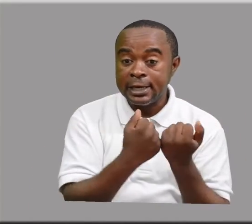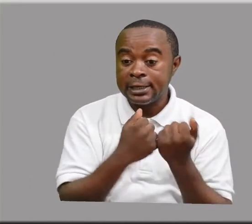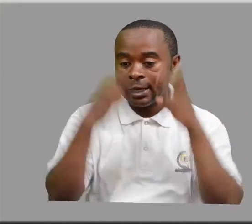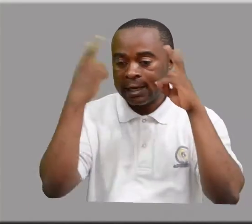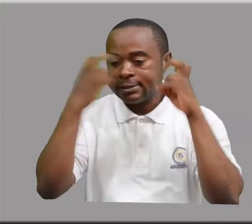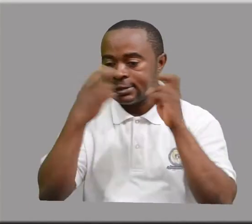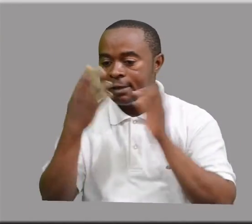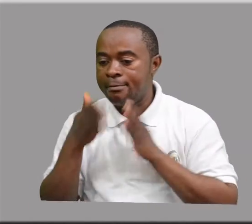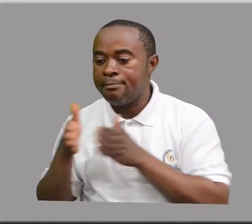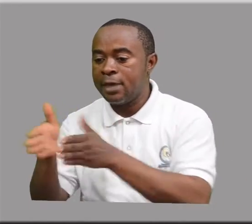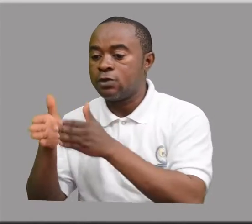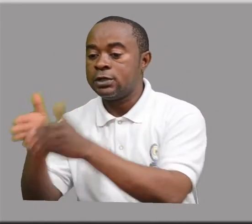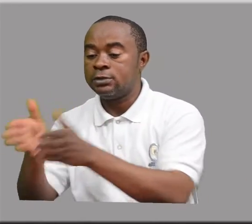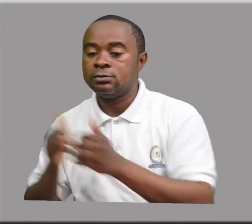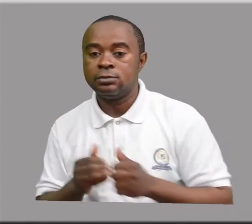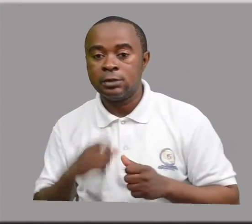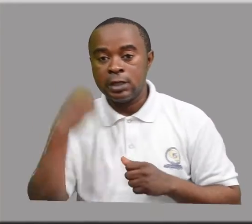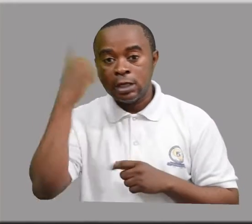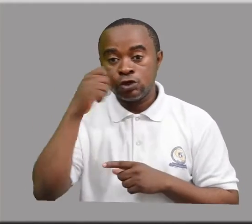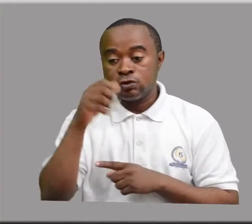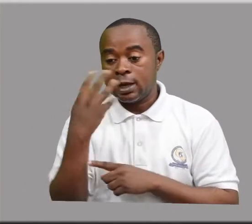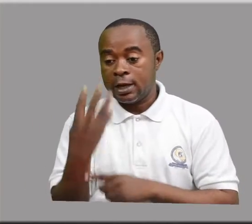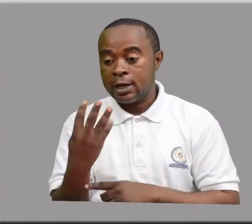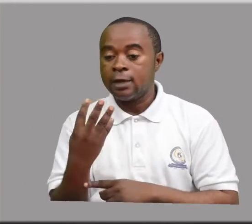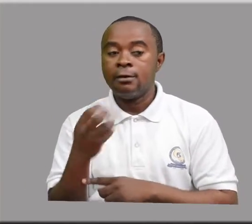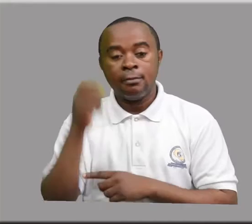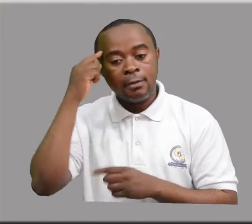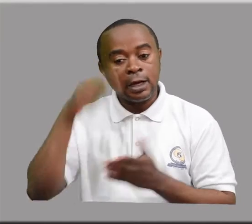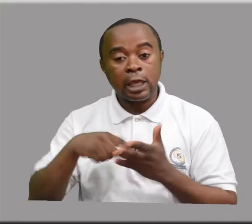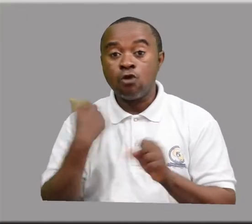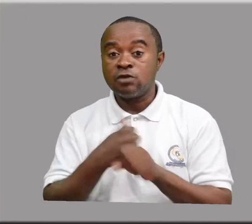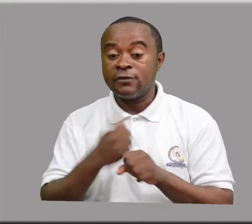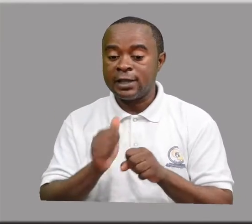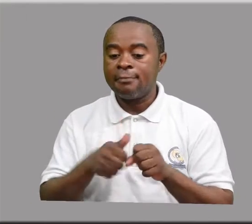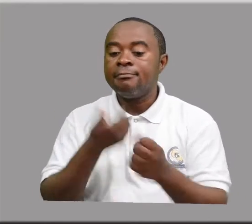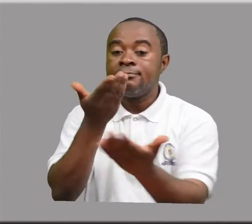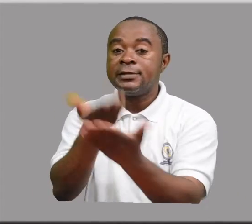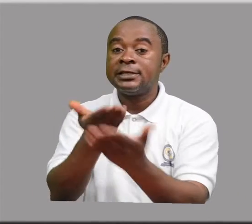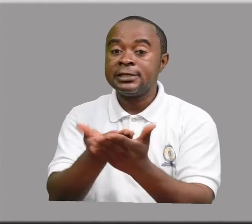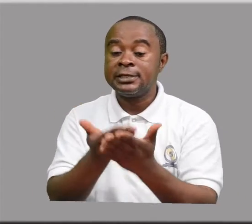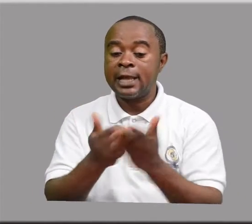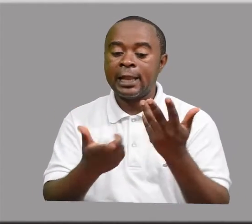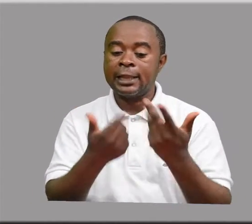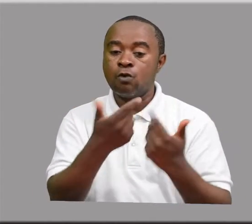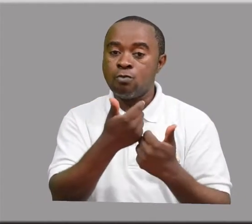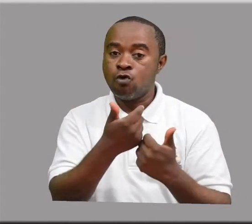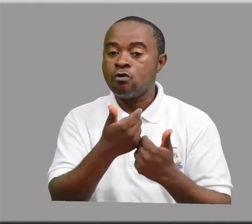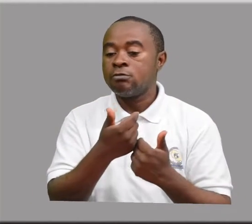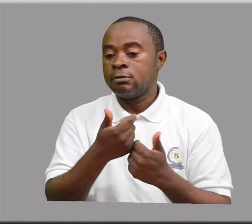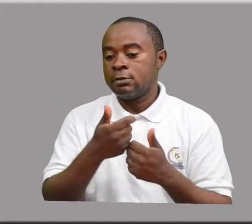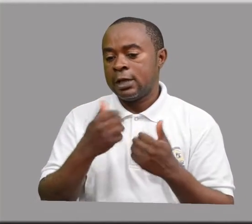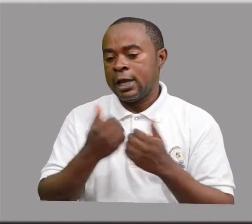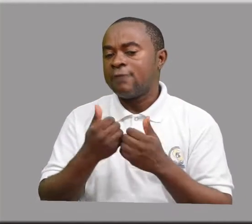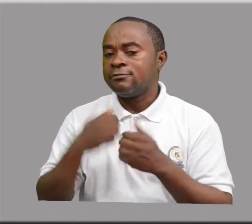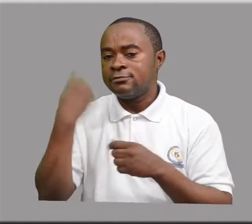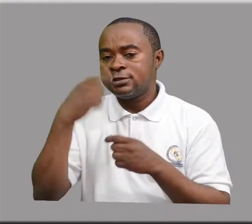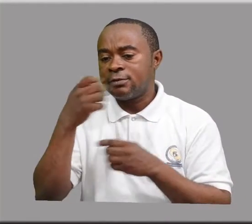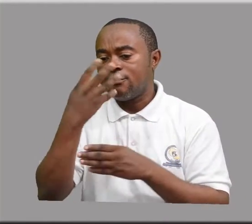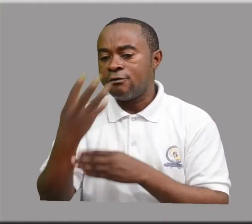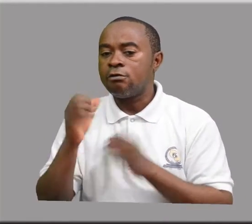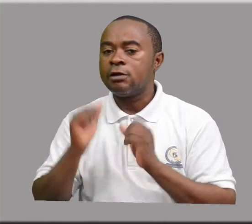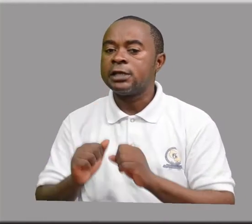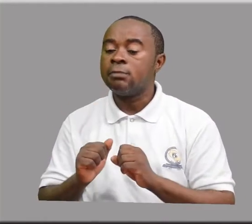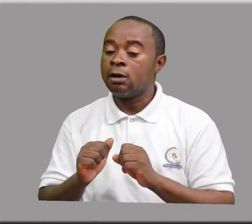Chapter 4 is presentation of data, and chapter 5 is where you are going to discuss the information and